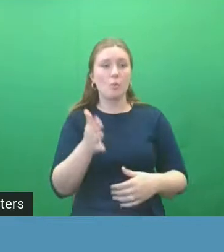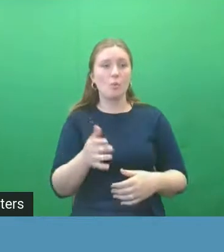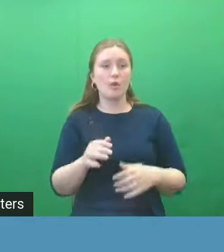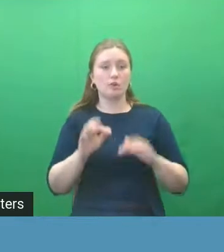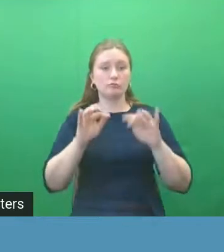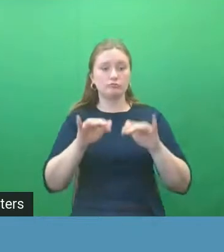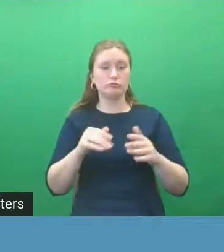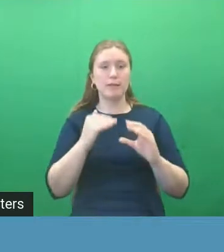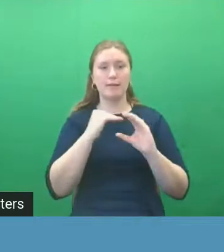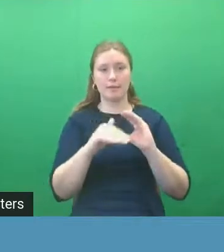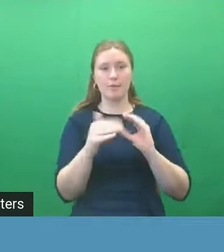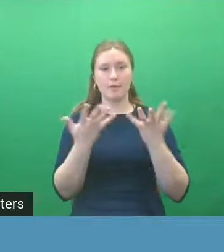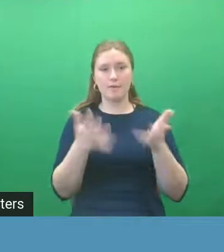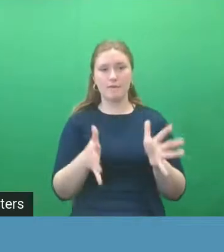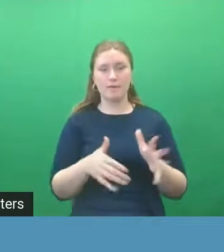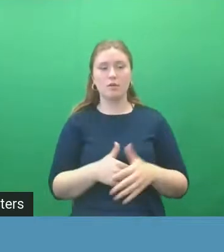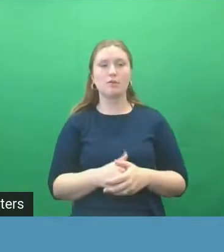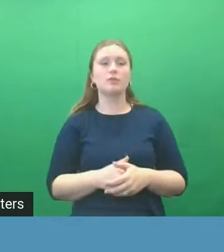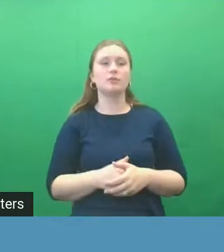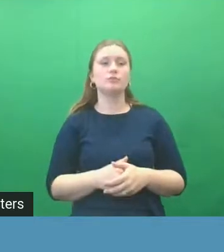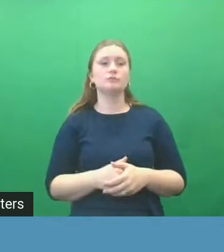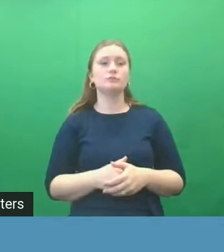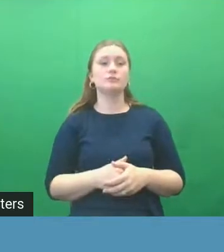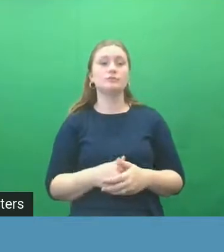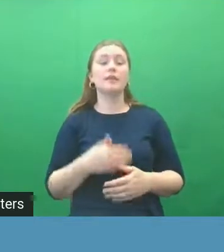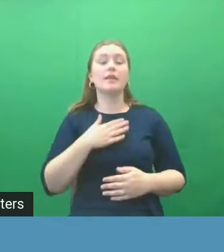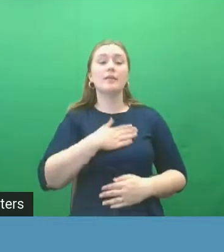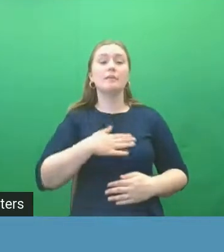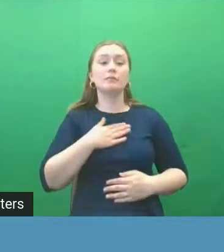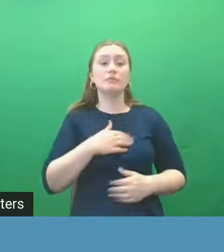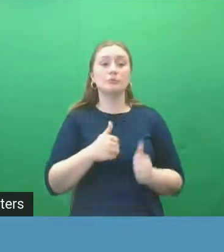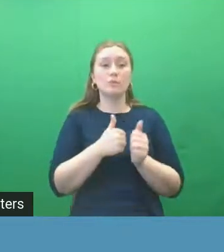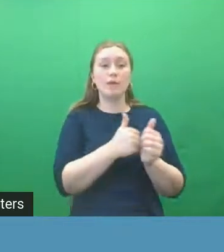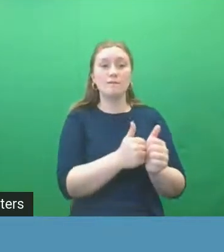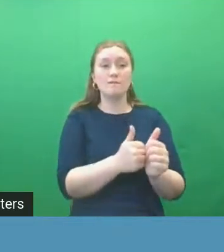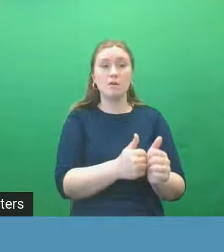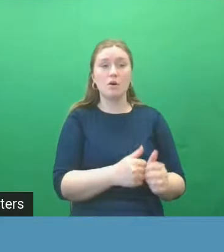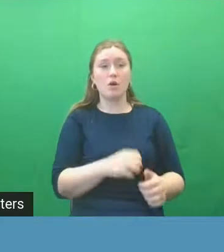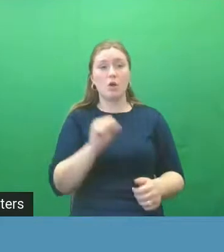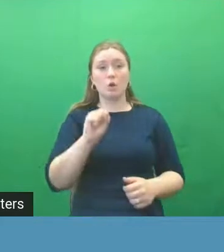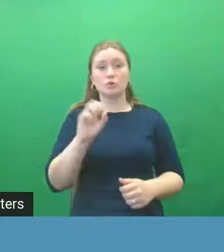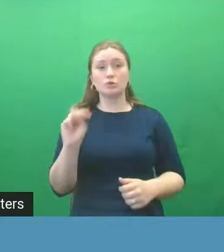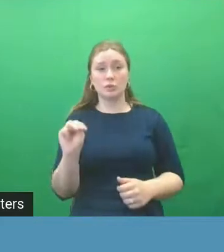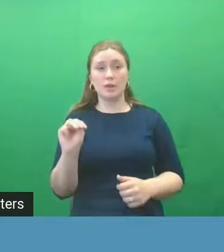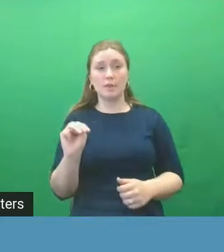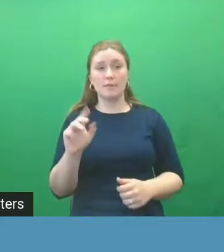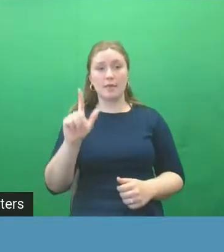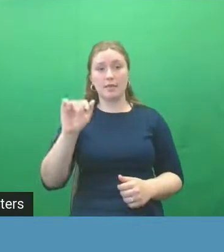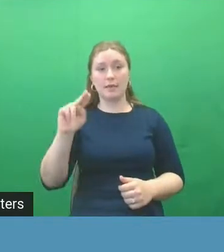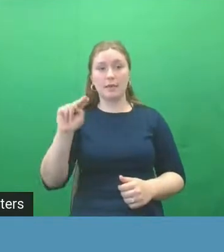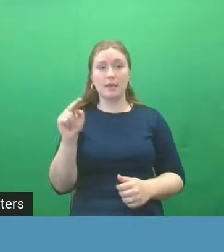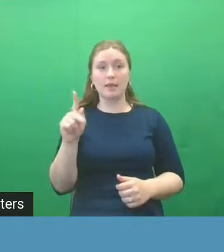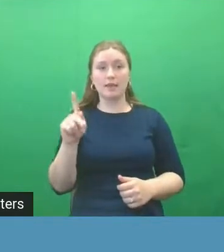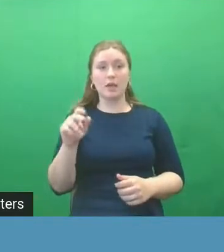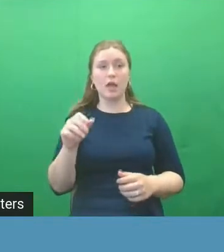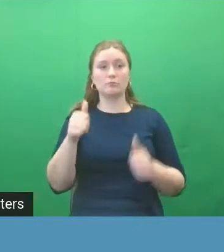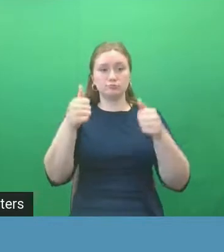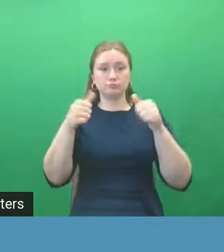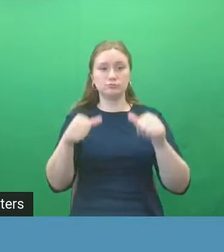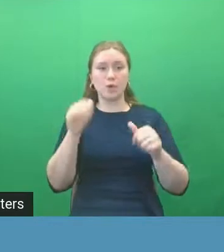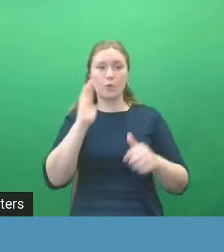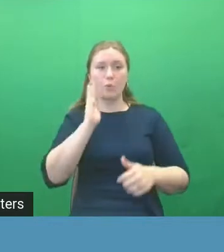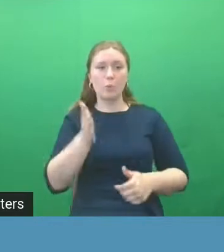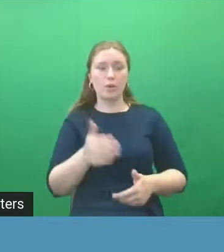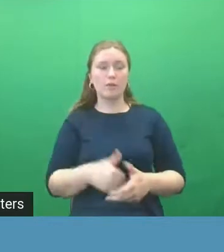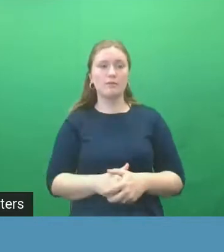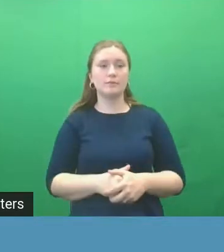aware of future programs, please follow us on social media. Links will be posted in the chat. And now it's my pleasure to introduce